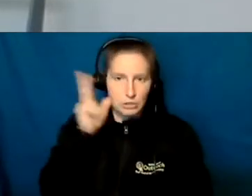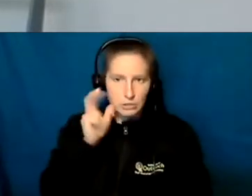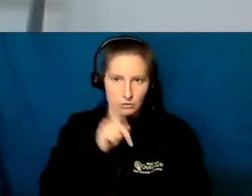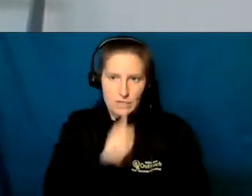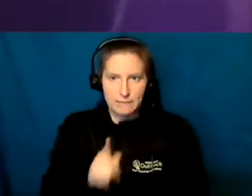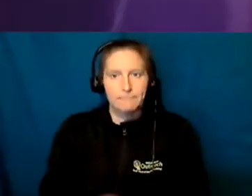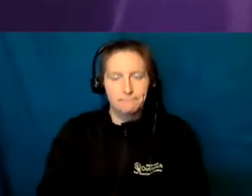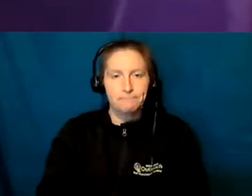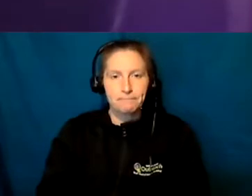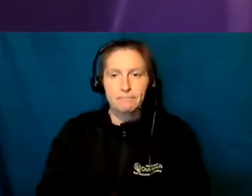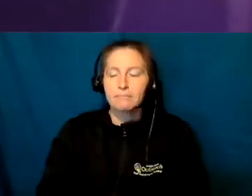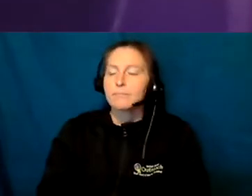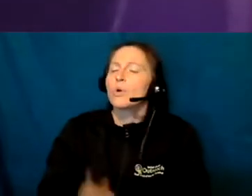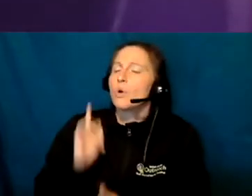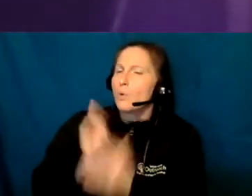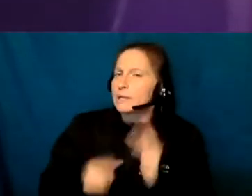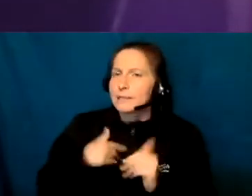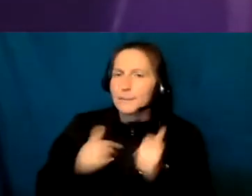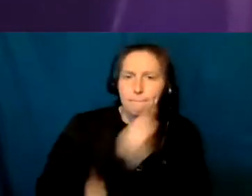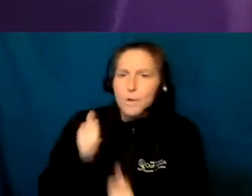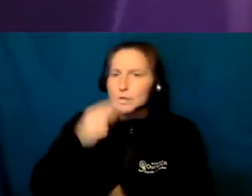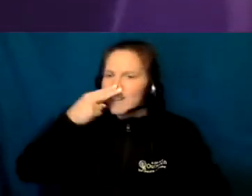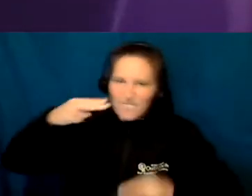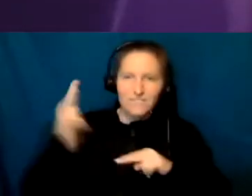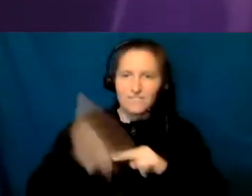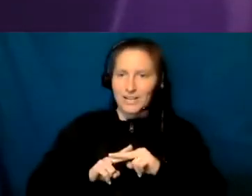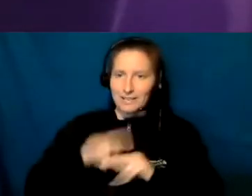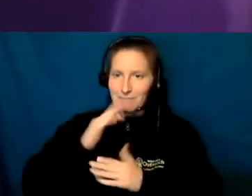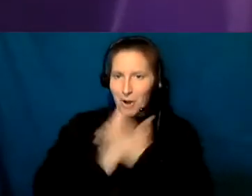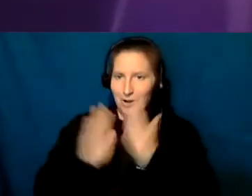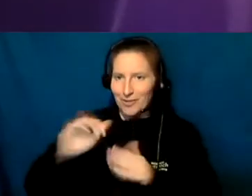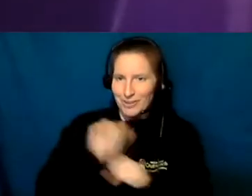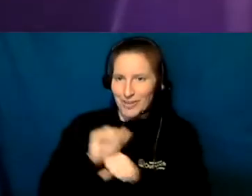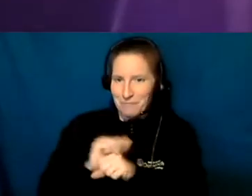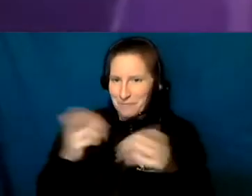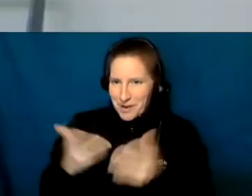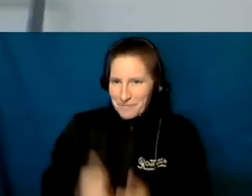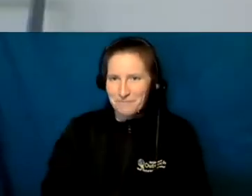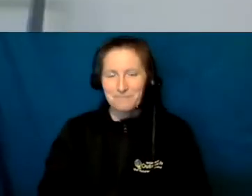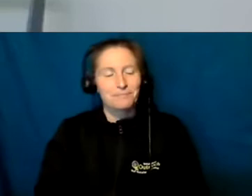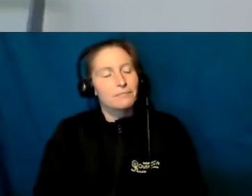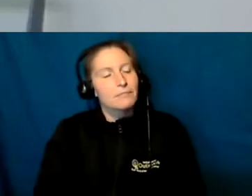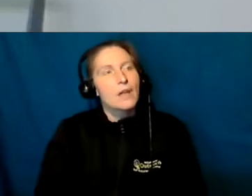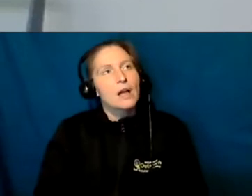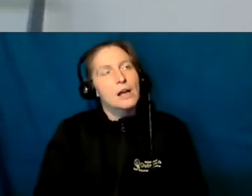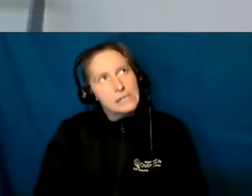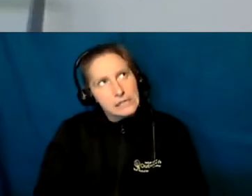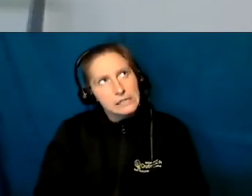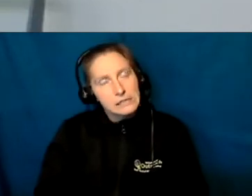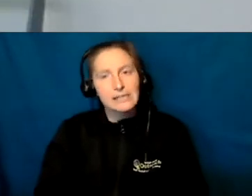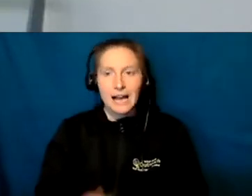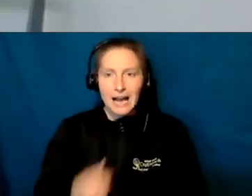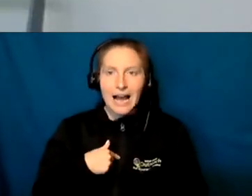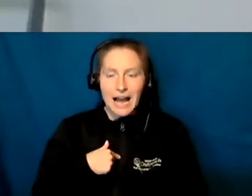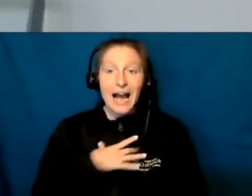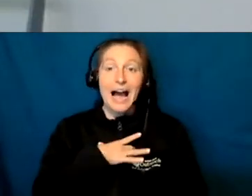What is the most fun part of your job? I most like